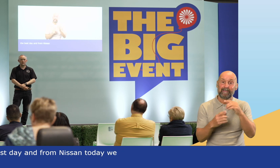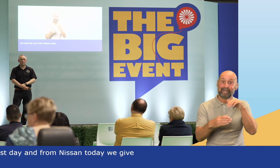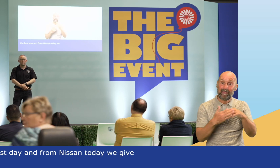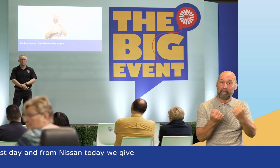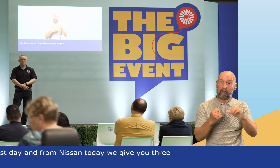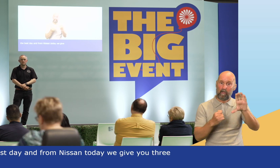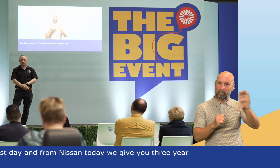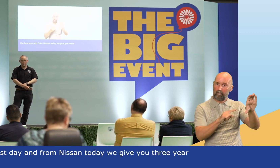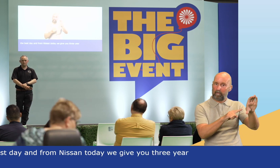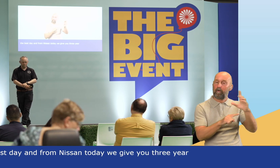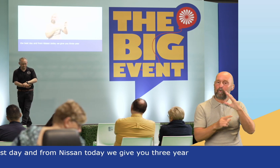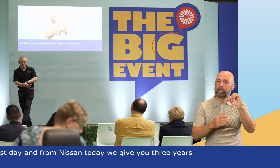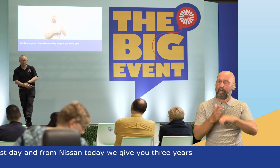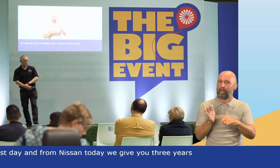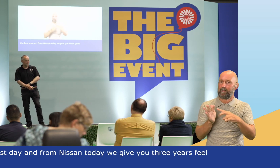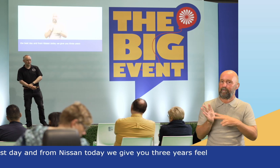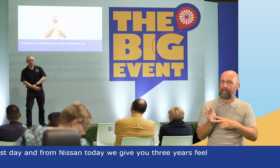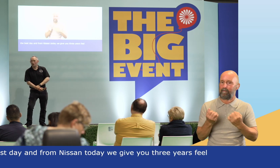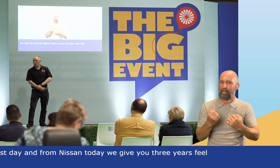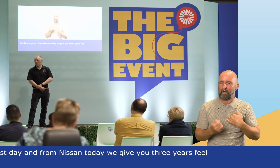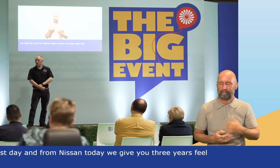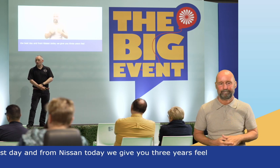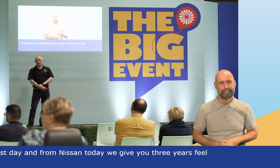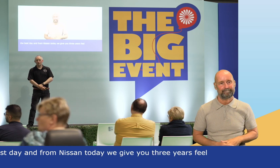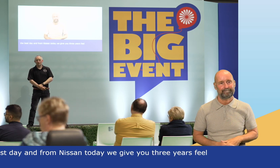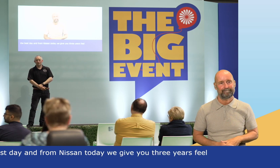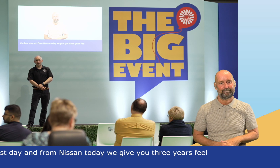buy an EV from us. Okay?